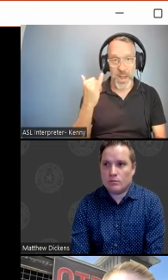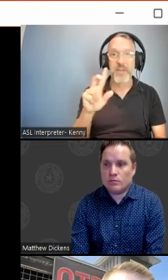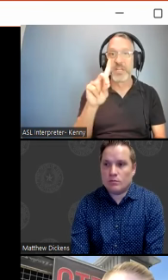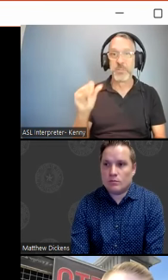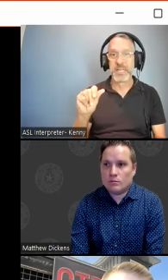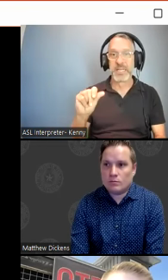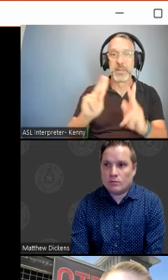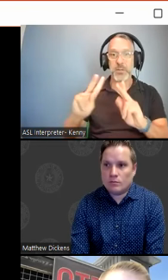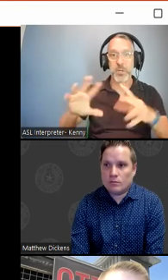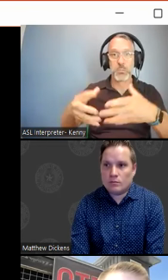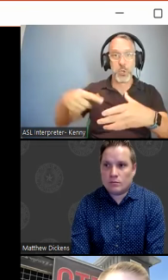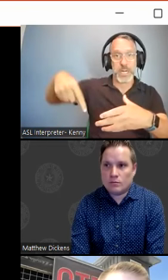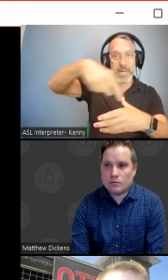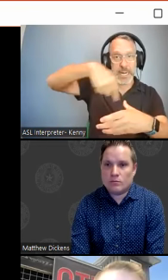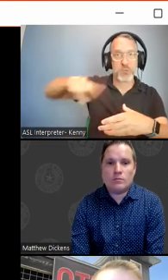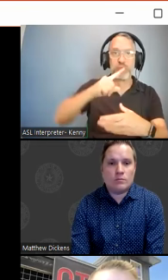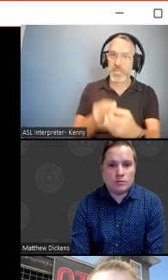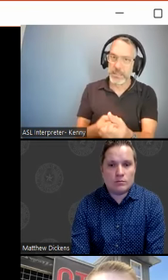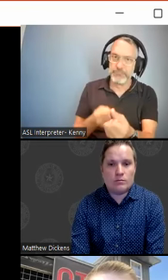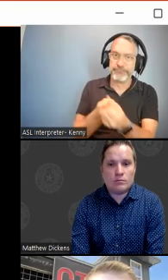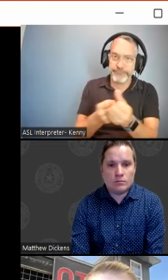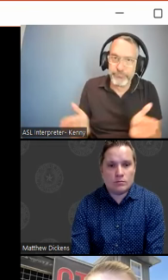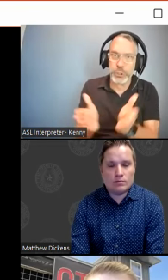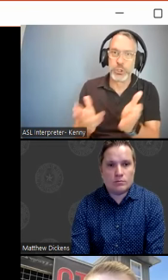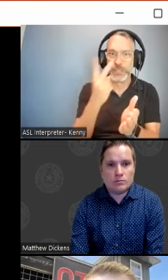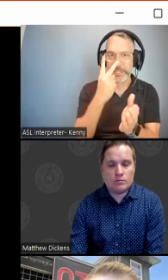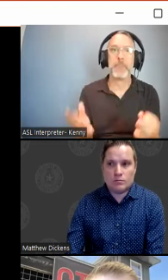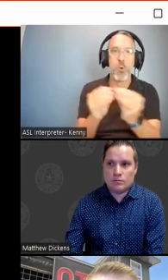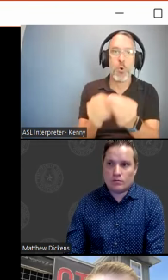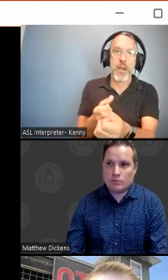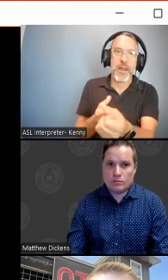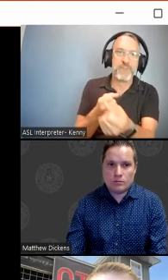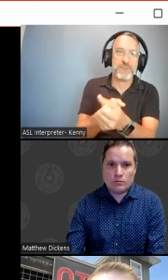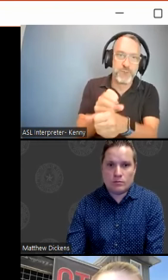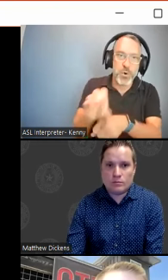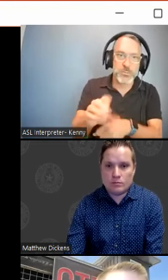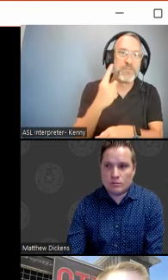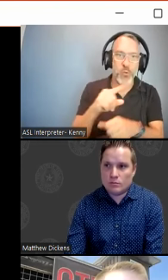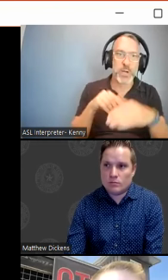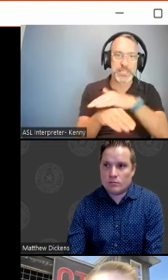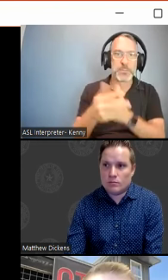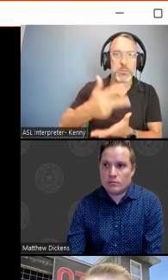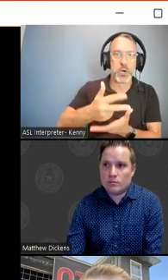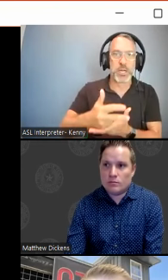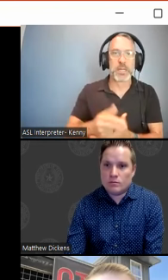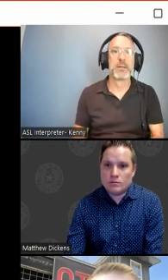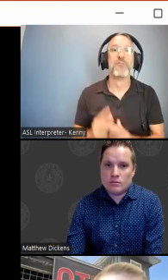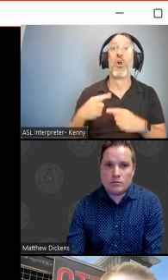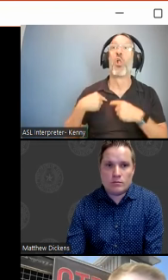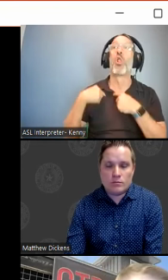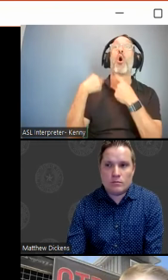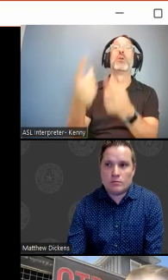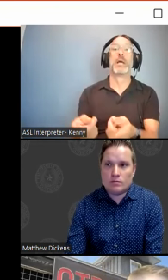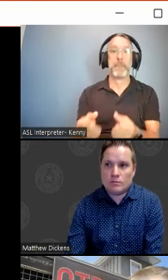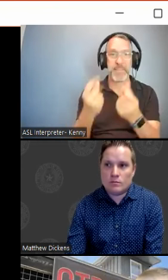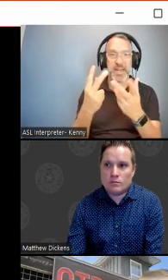community is really pushing to see more enforcement around accessible parking. For the longest time, many